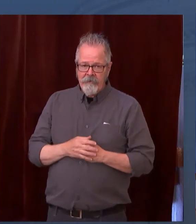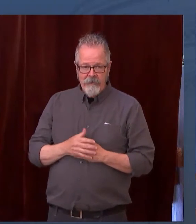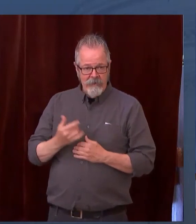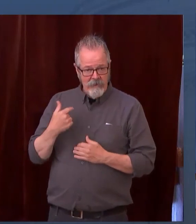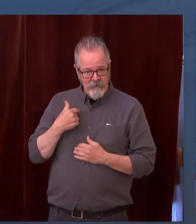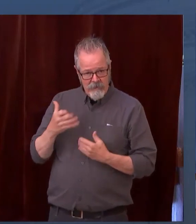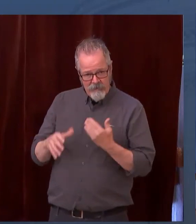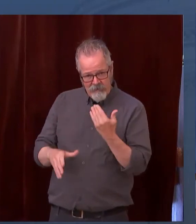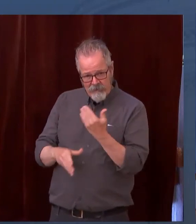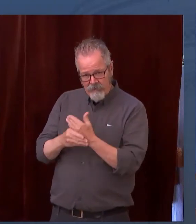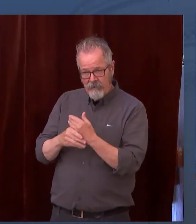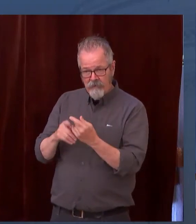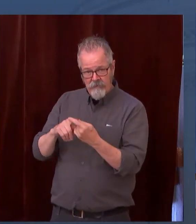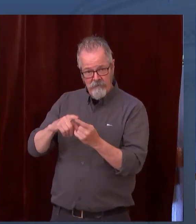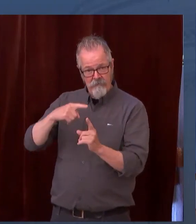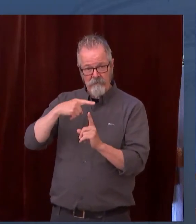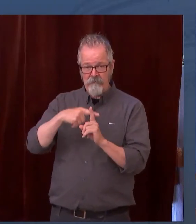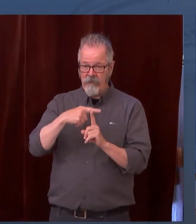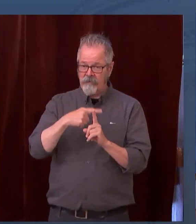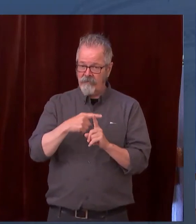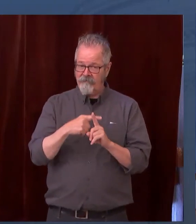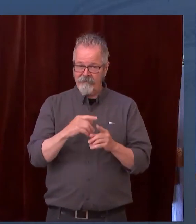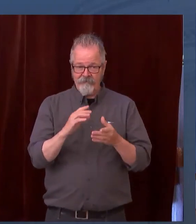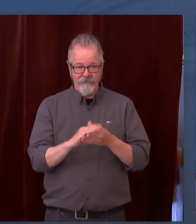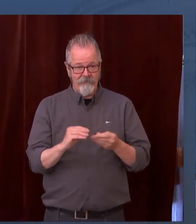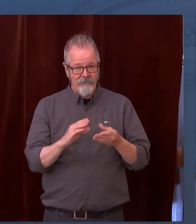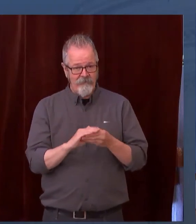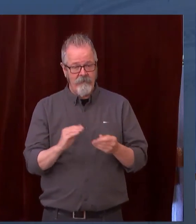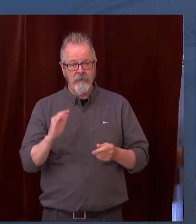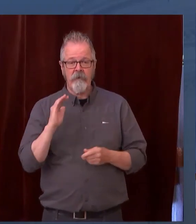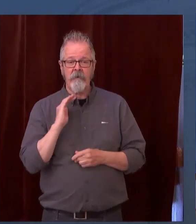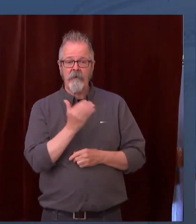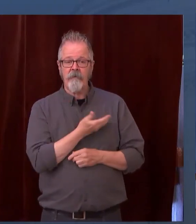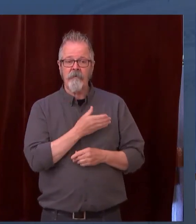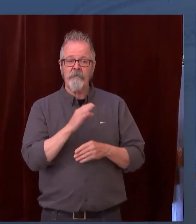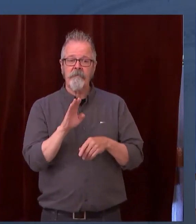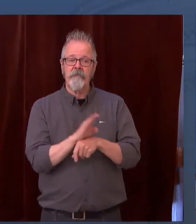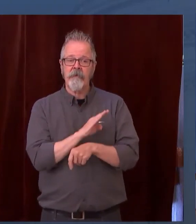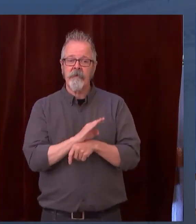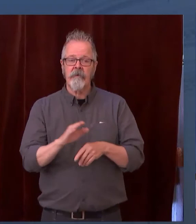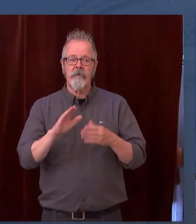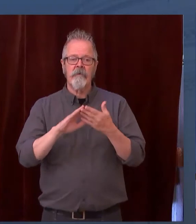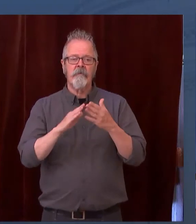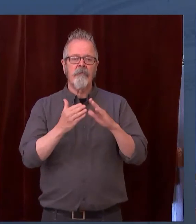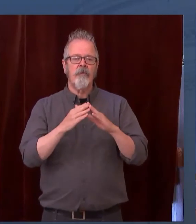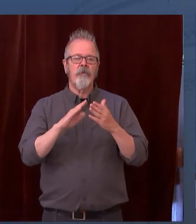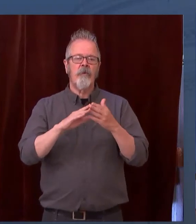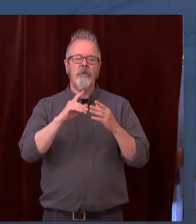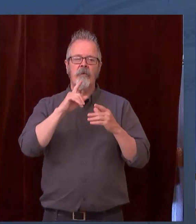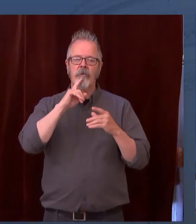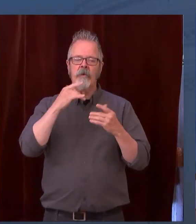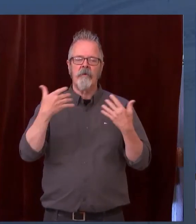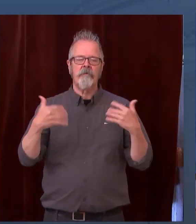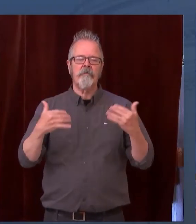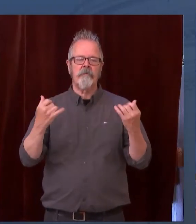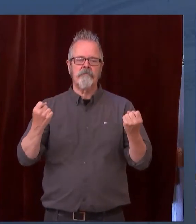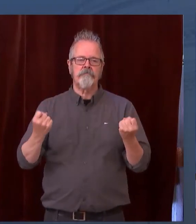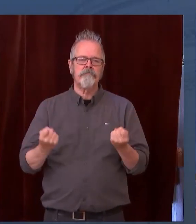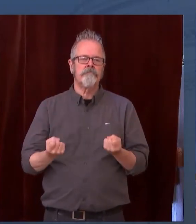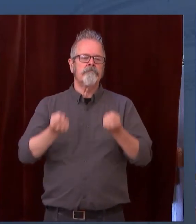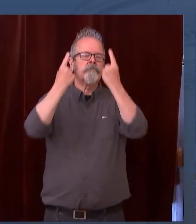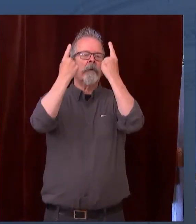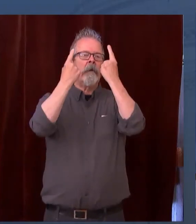Washington in a whole host of ways. They started to allow people to telecommute even before there were orders because